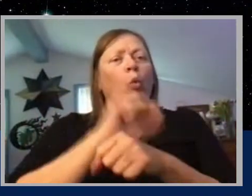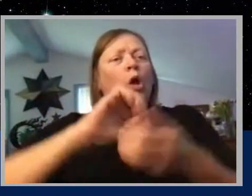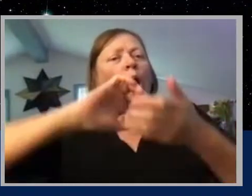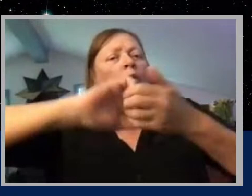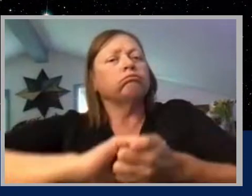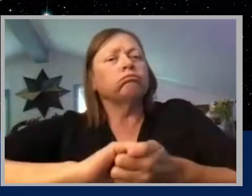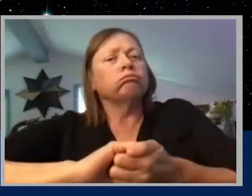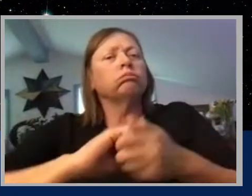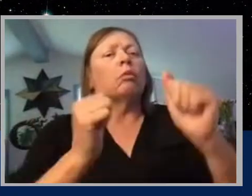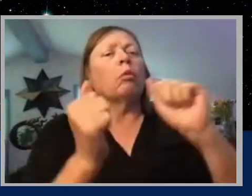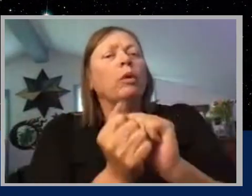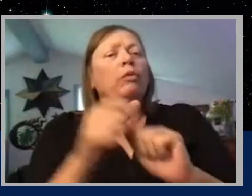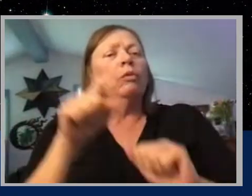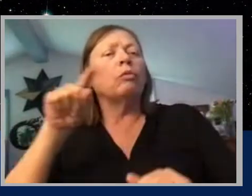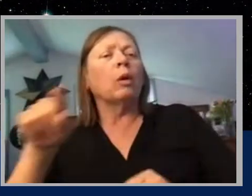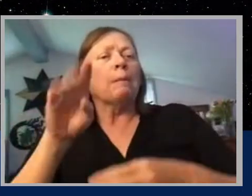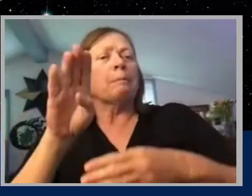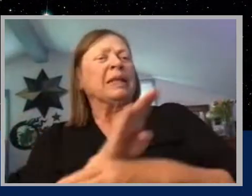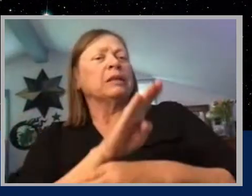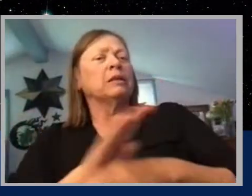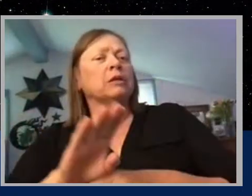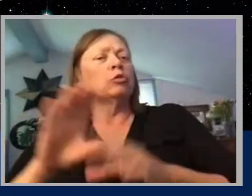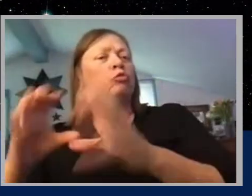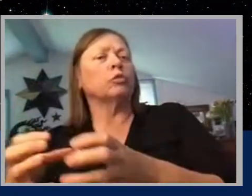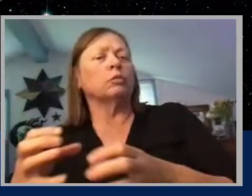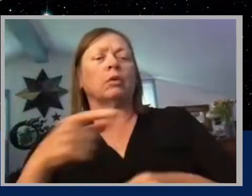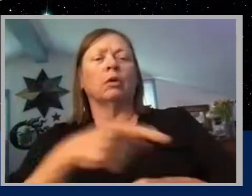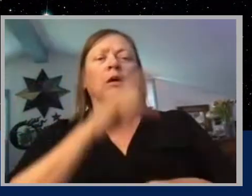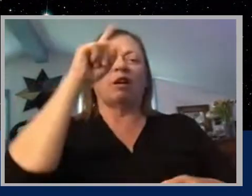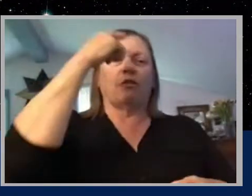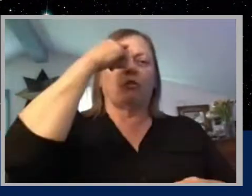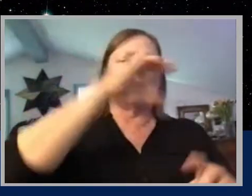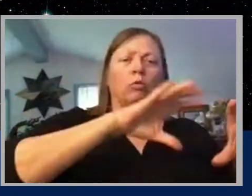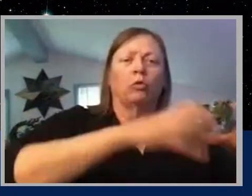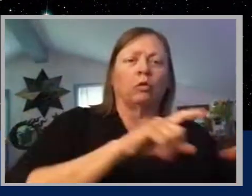hardware. But when it comes to rescue, that's definitely